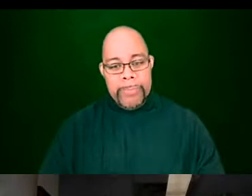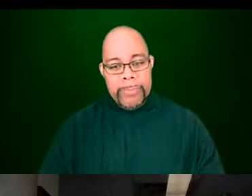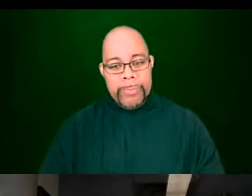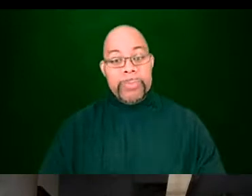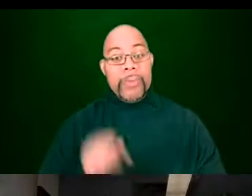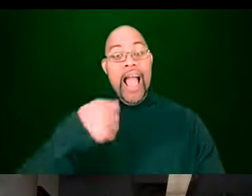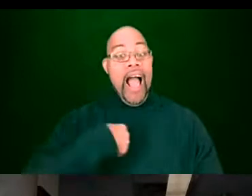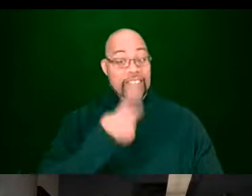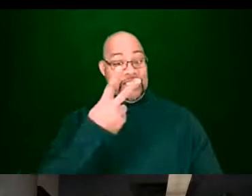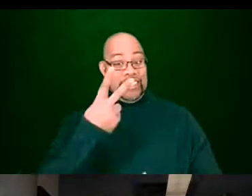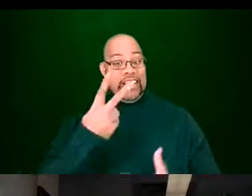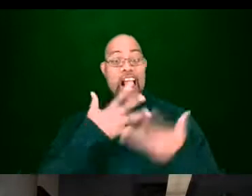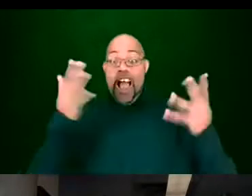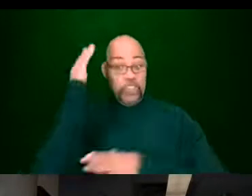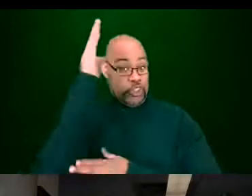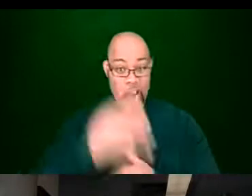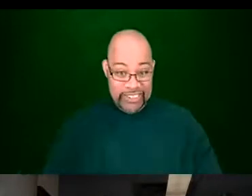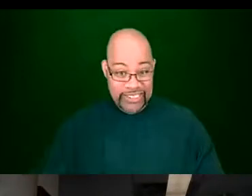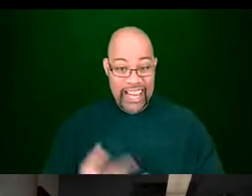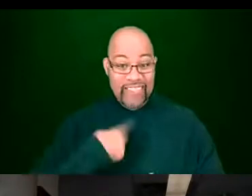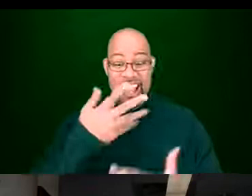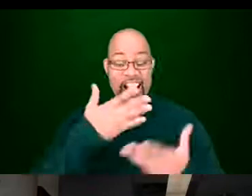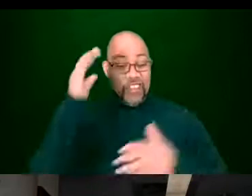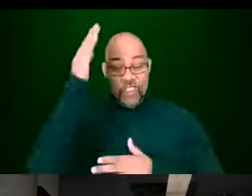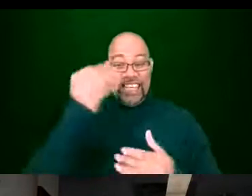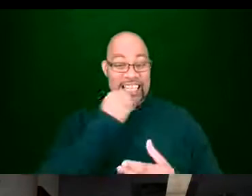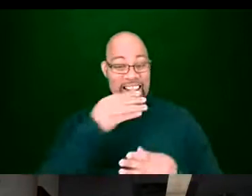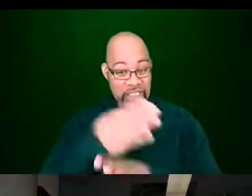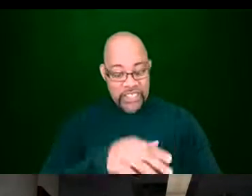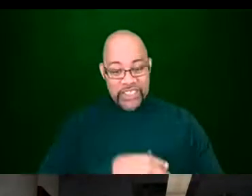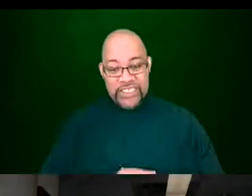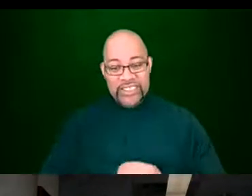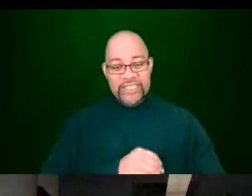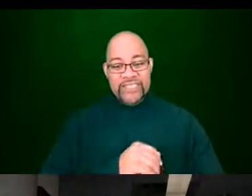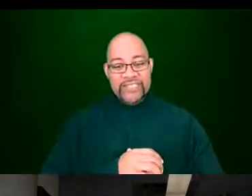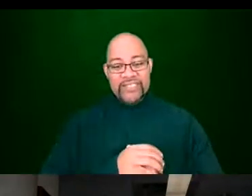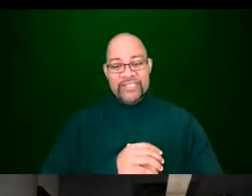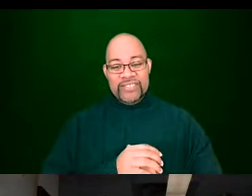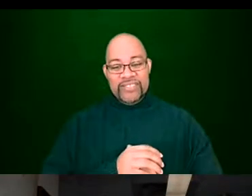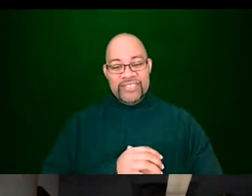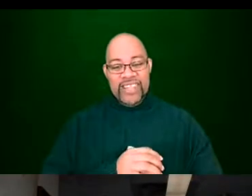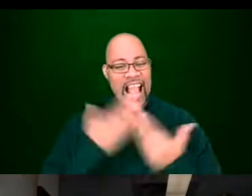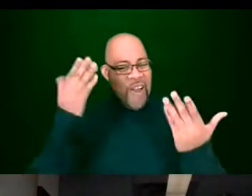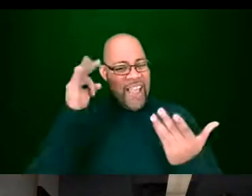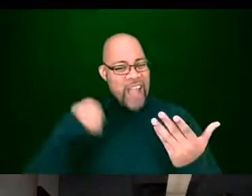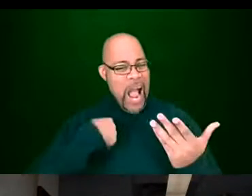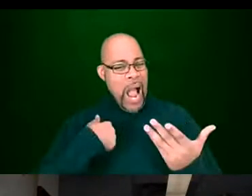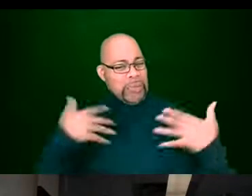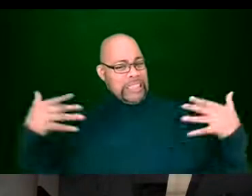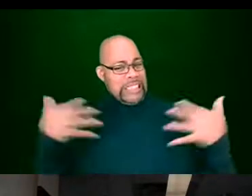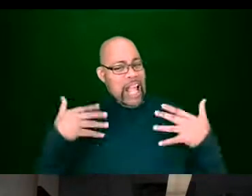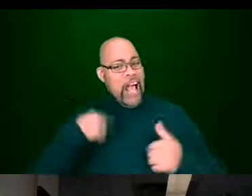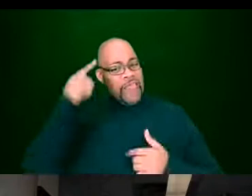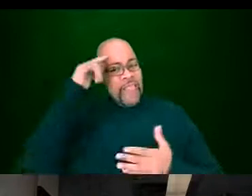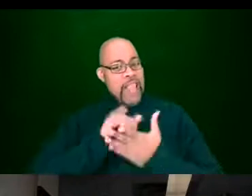Yeah, I've seen a lot of sharks. I've seen a lot of sharks eat fish. I don't know if I was necessarily scared. I think it